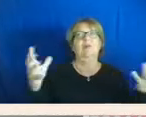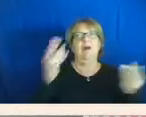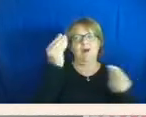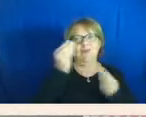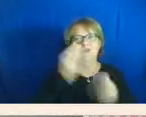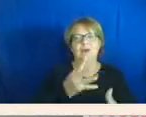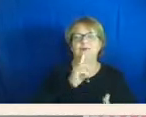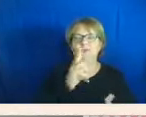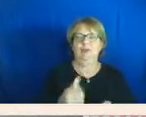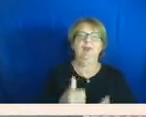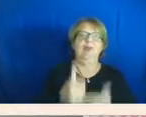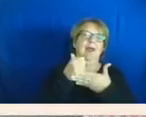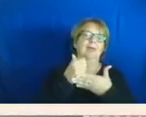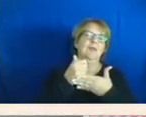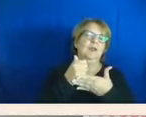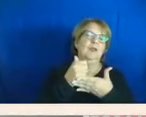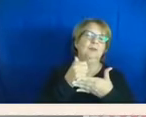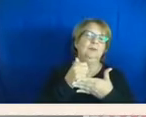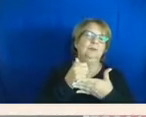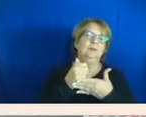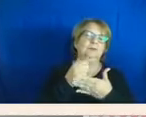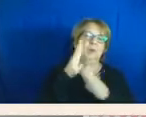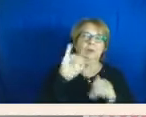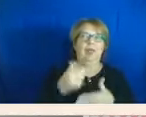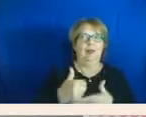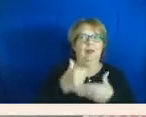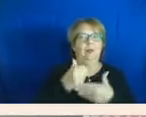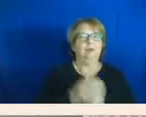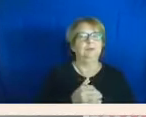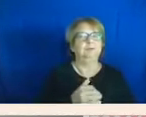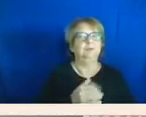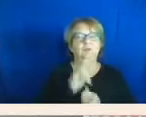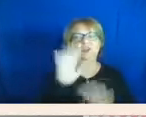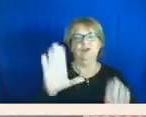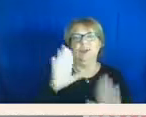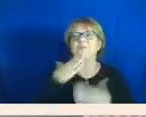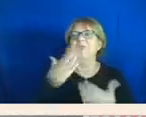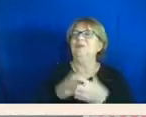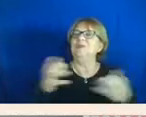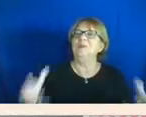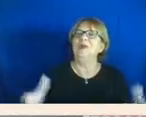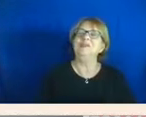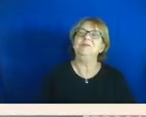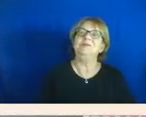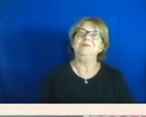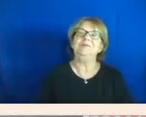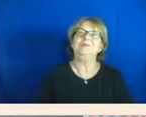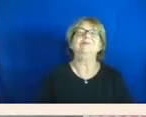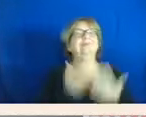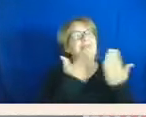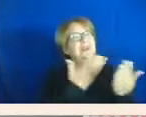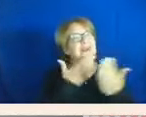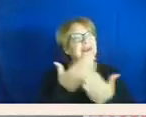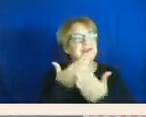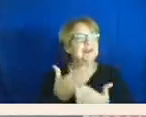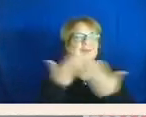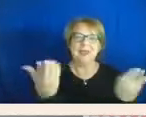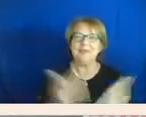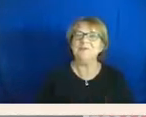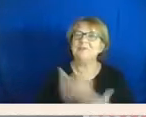hope that helped. That was really great. Thank you so much. Thank you. Thanks, everyone. Thank you. Thank